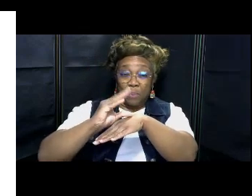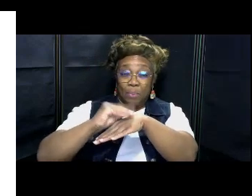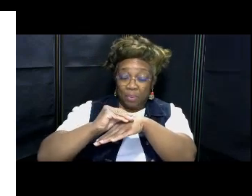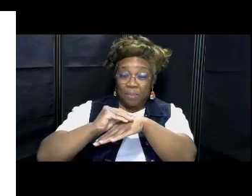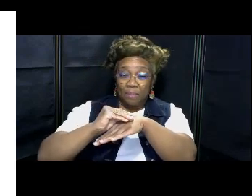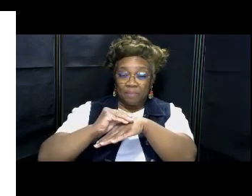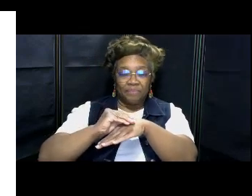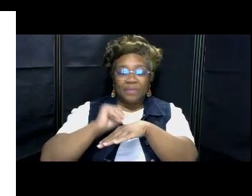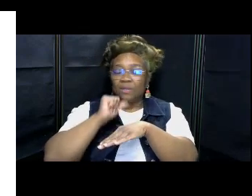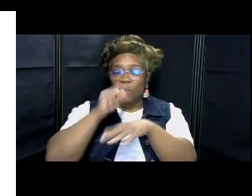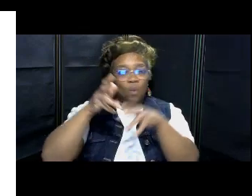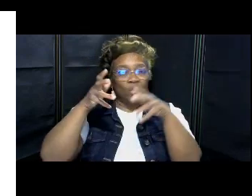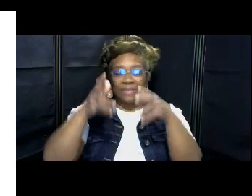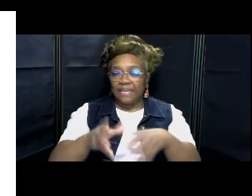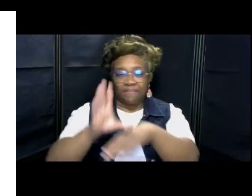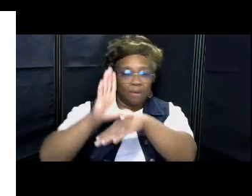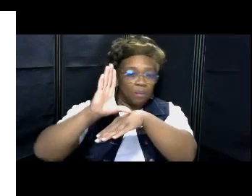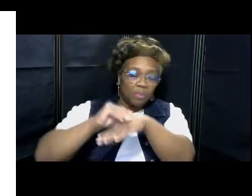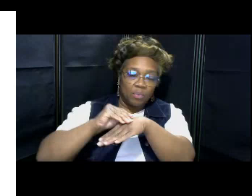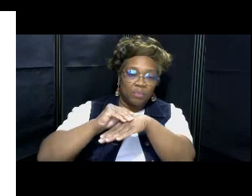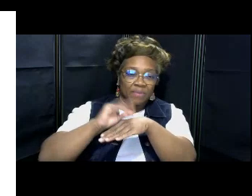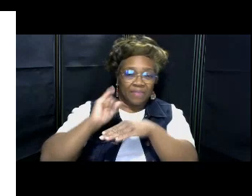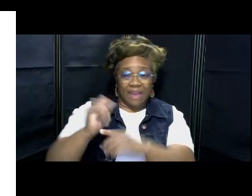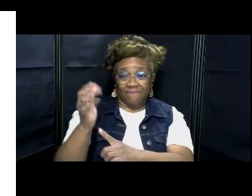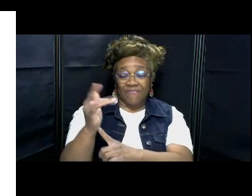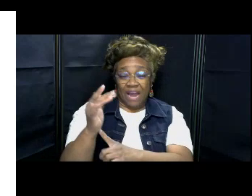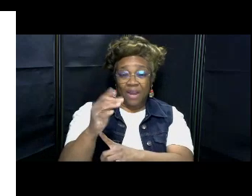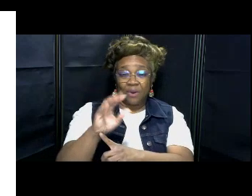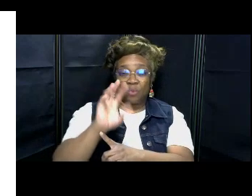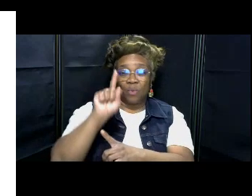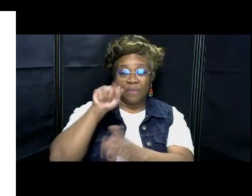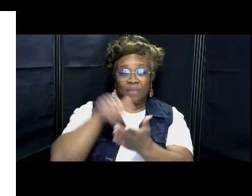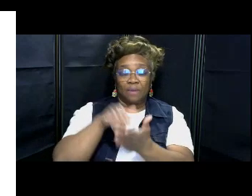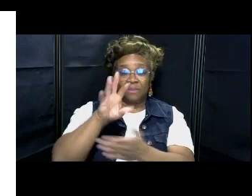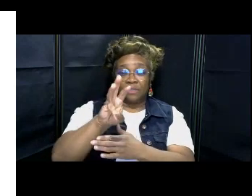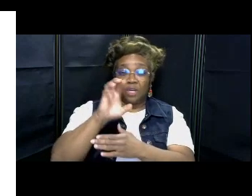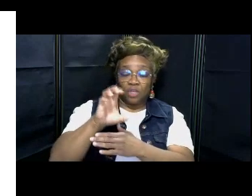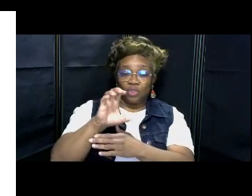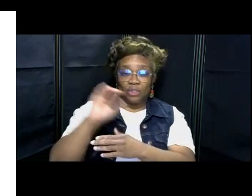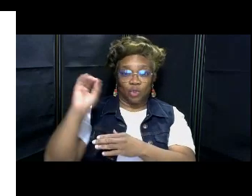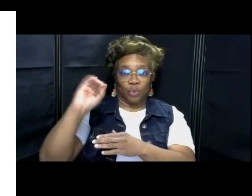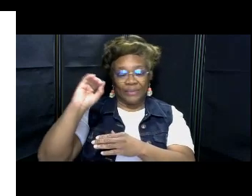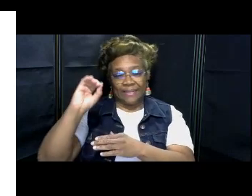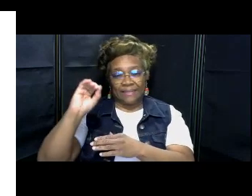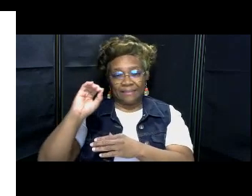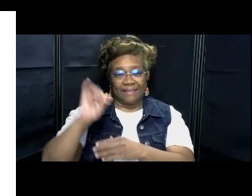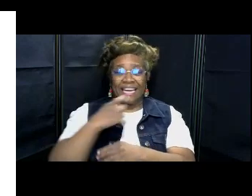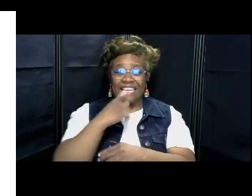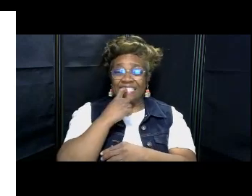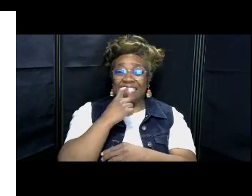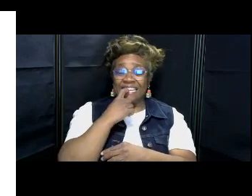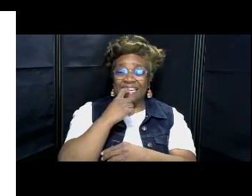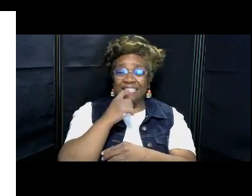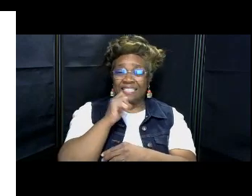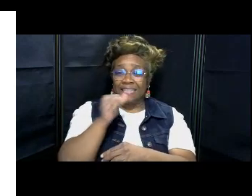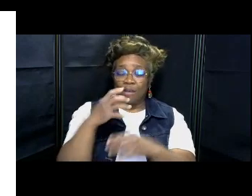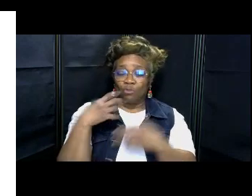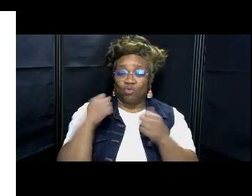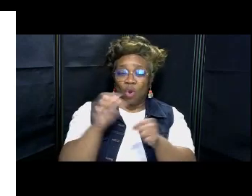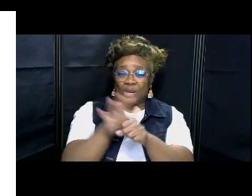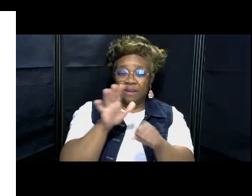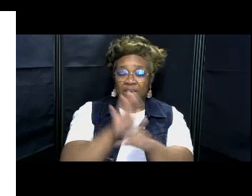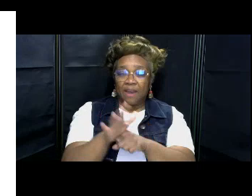flame is 1600 degrees. That glass is not tempered and can't not withstand that 1600-degree heat